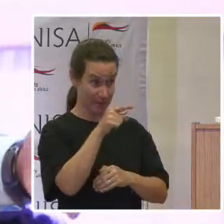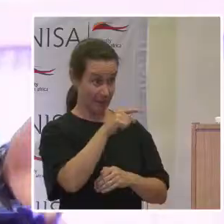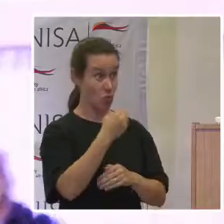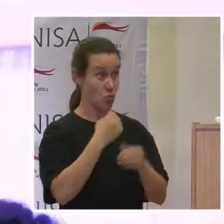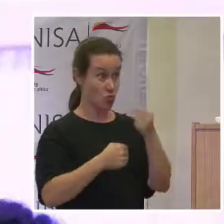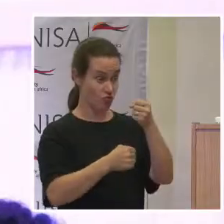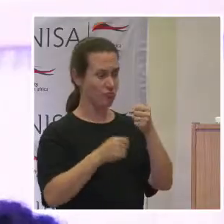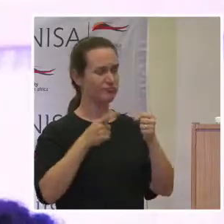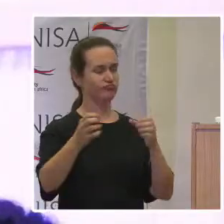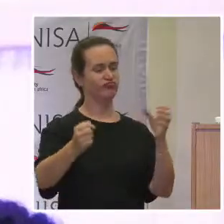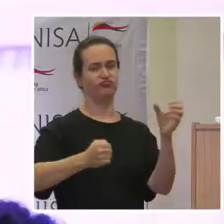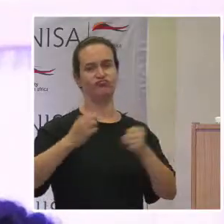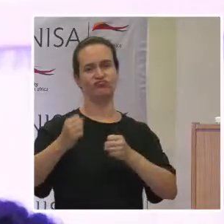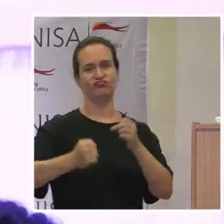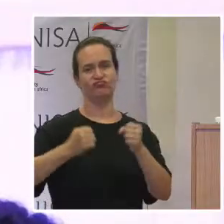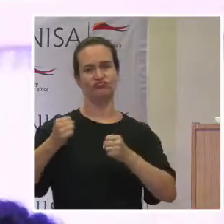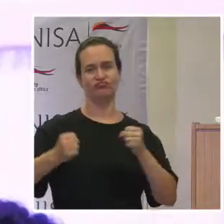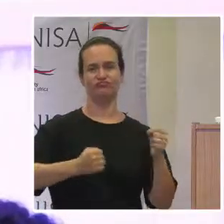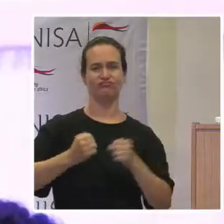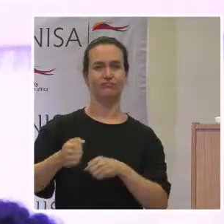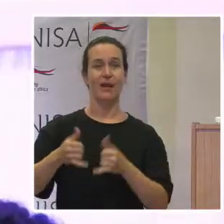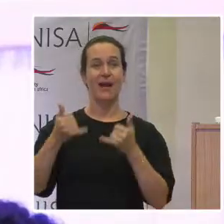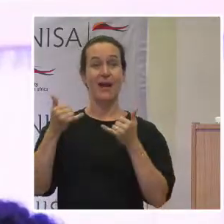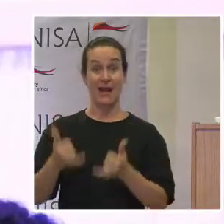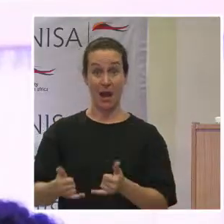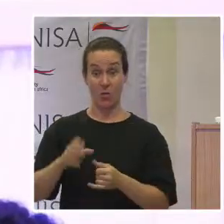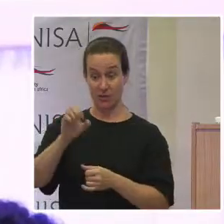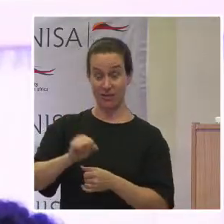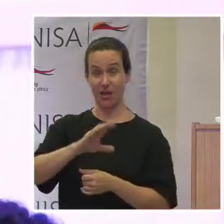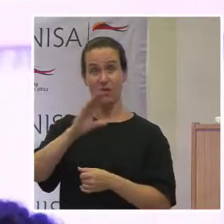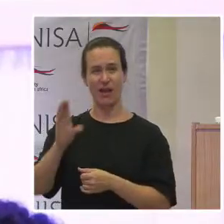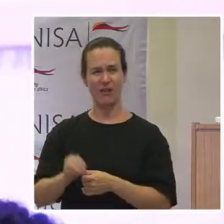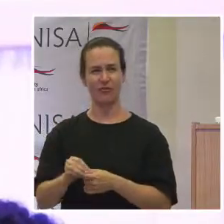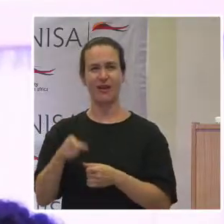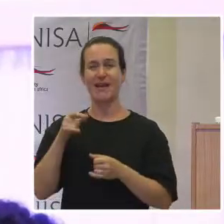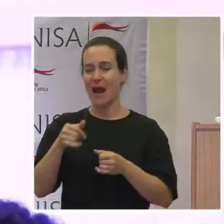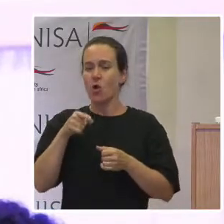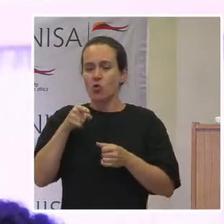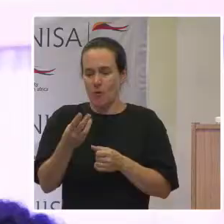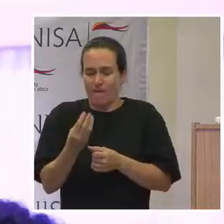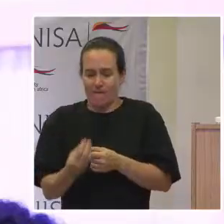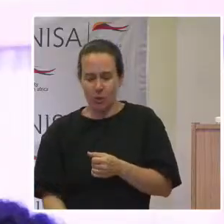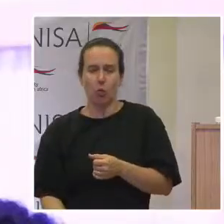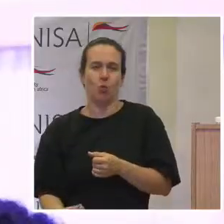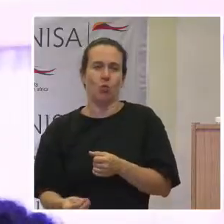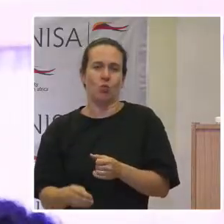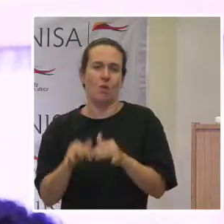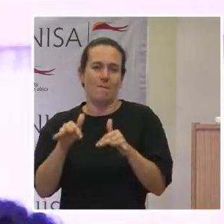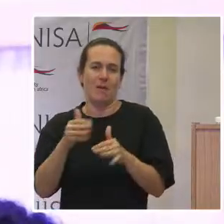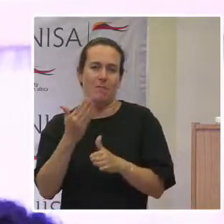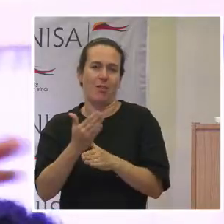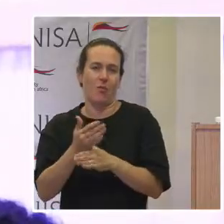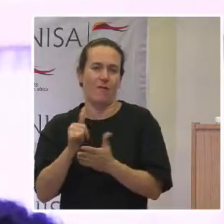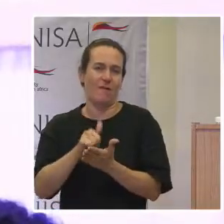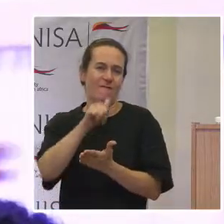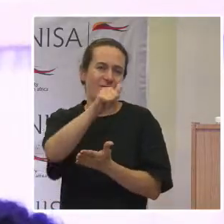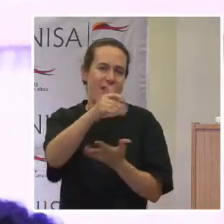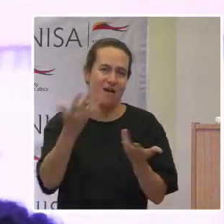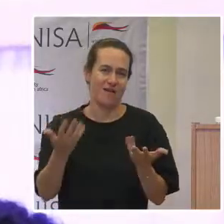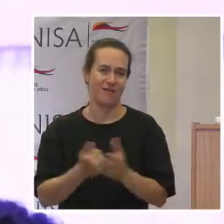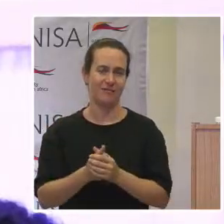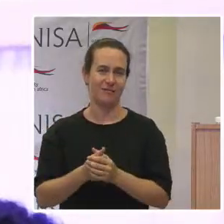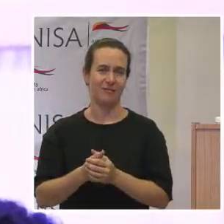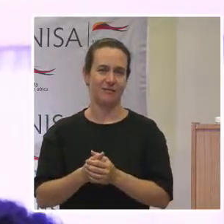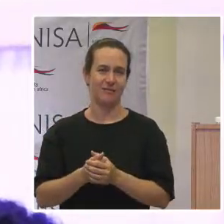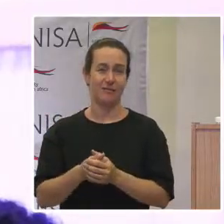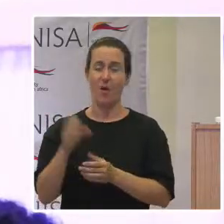in that airline. As a result now, South Africa has got a shortage of pilots. All the airlines, all